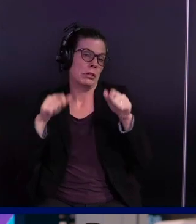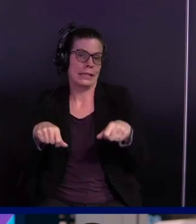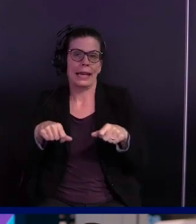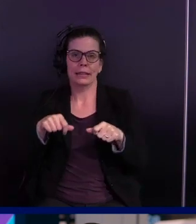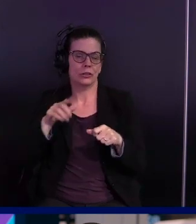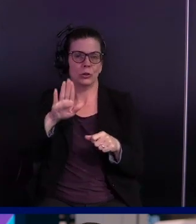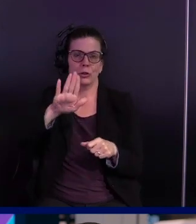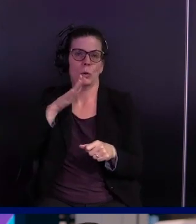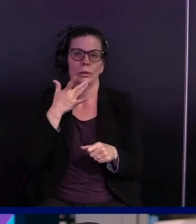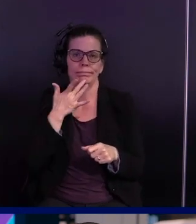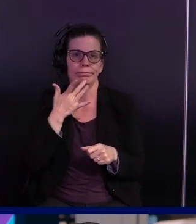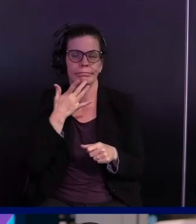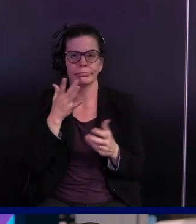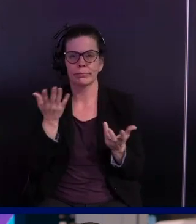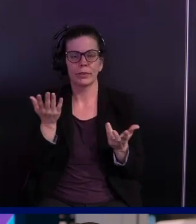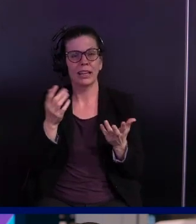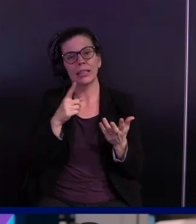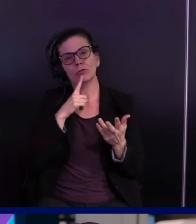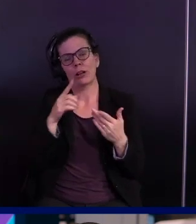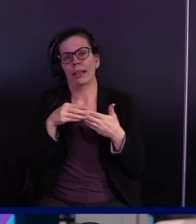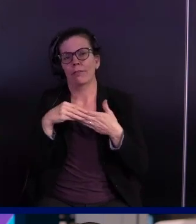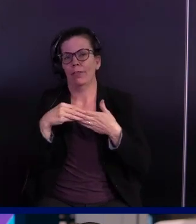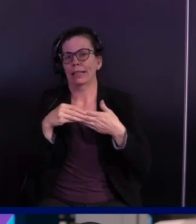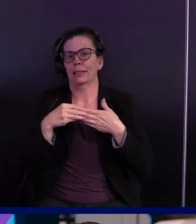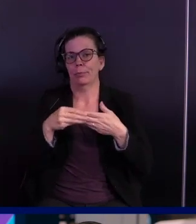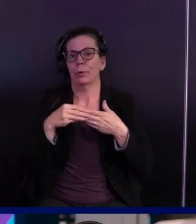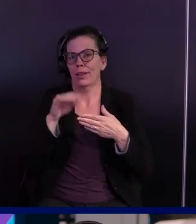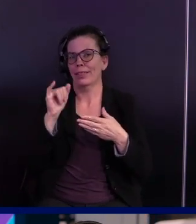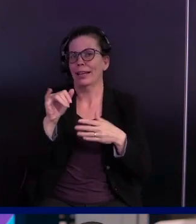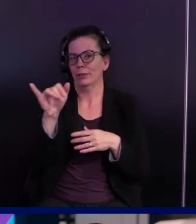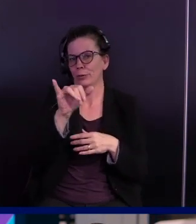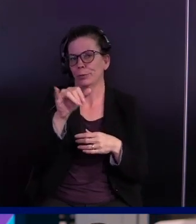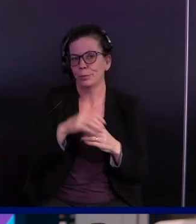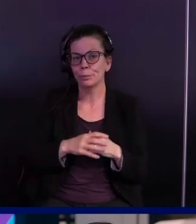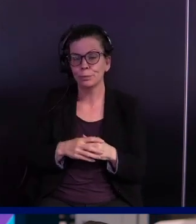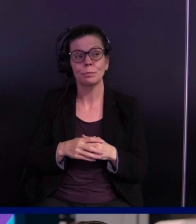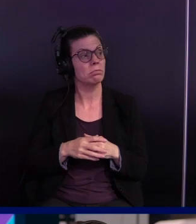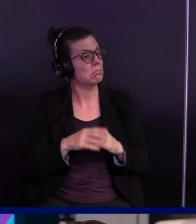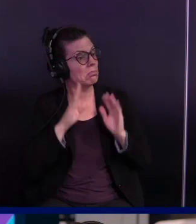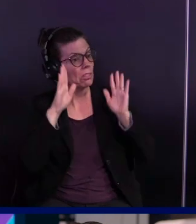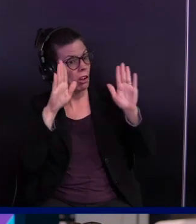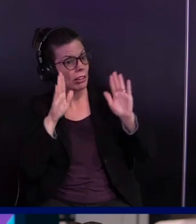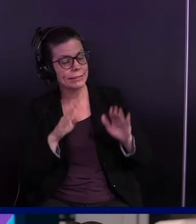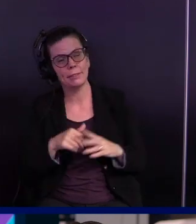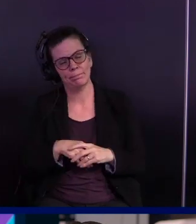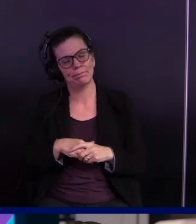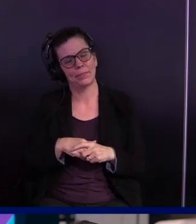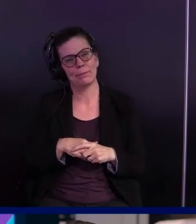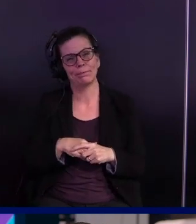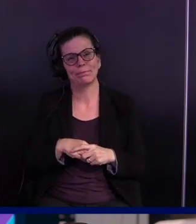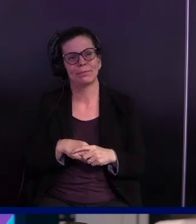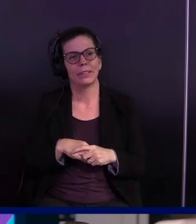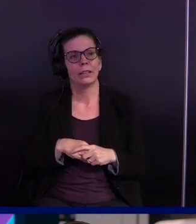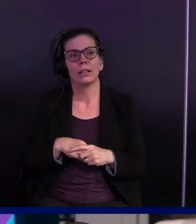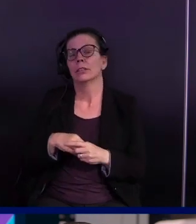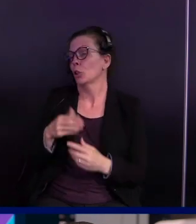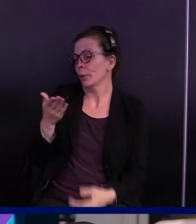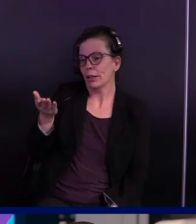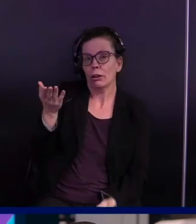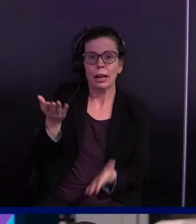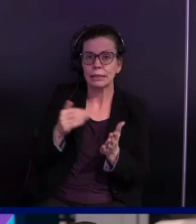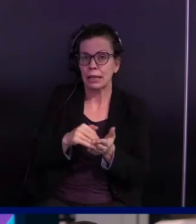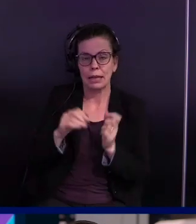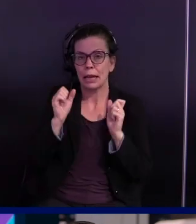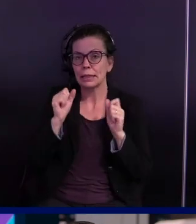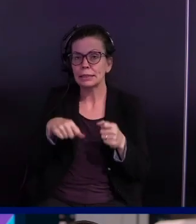your liking. So it's very flexible in that regard. Awesome. Yeah. So in here, like I can like go